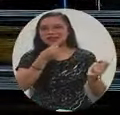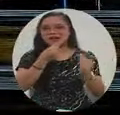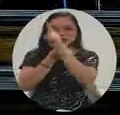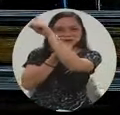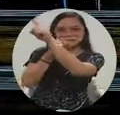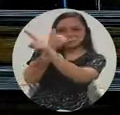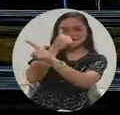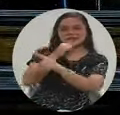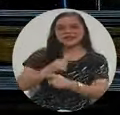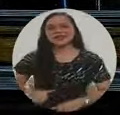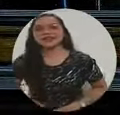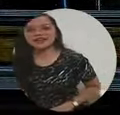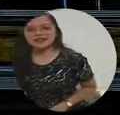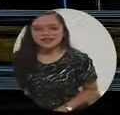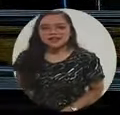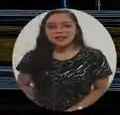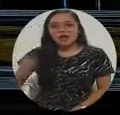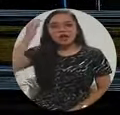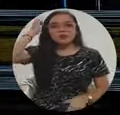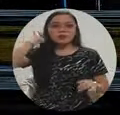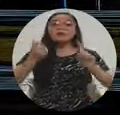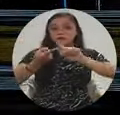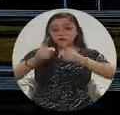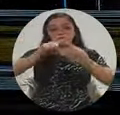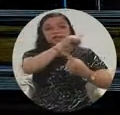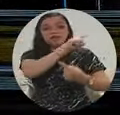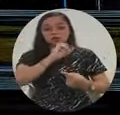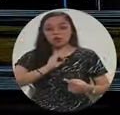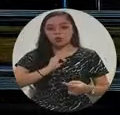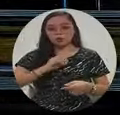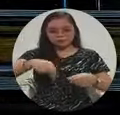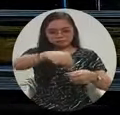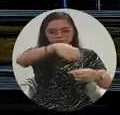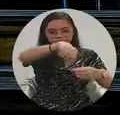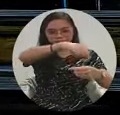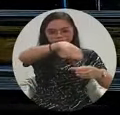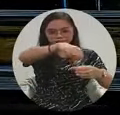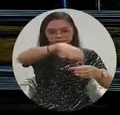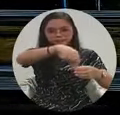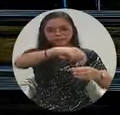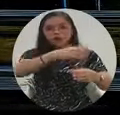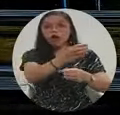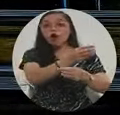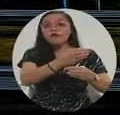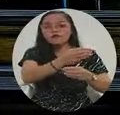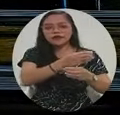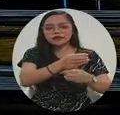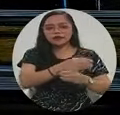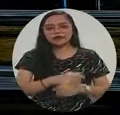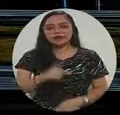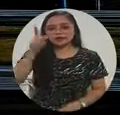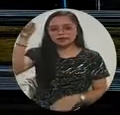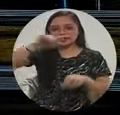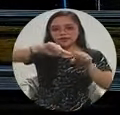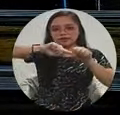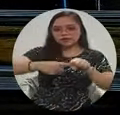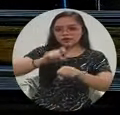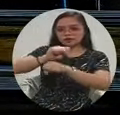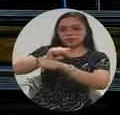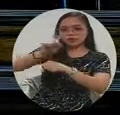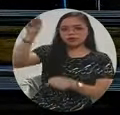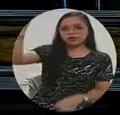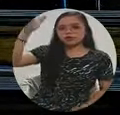Brother Bulo and his wife, siya magkutaw sa among kape when we started the work in Sagbayan.